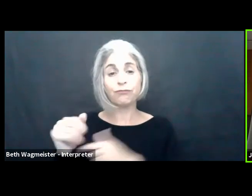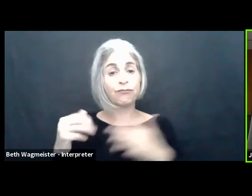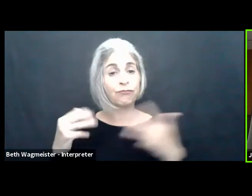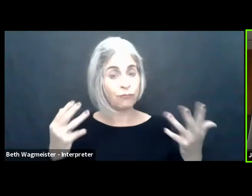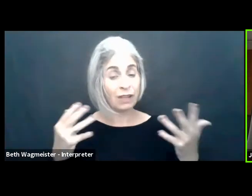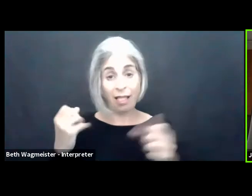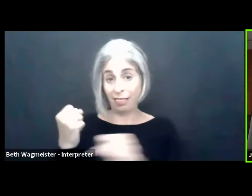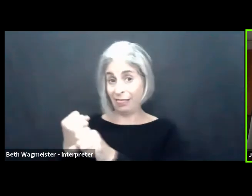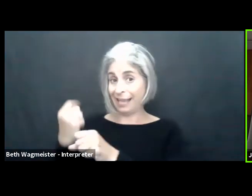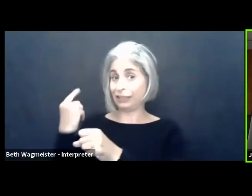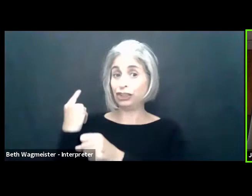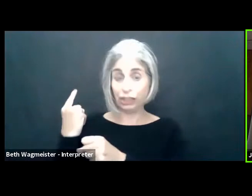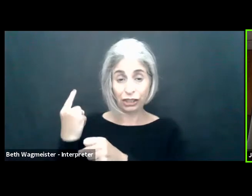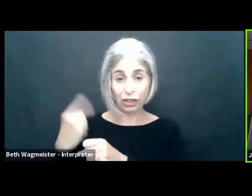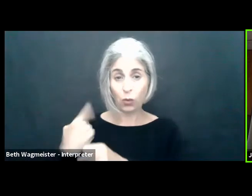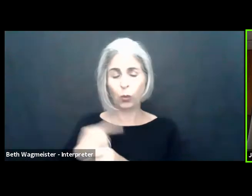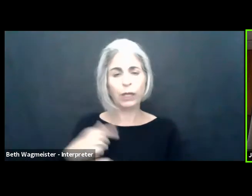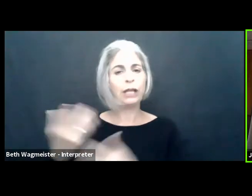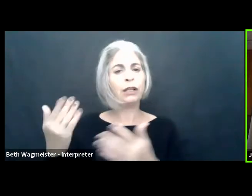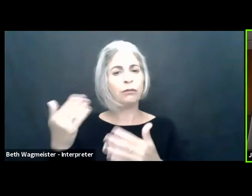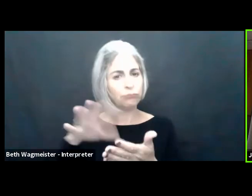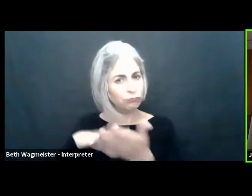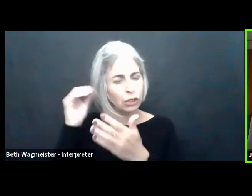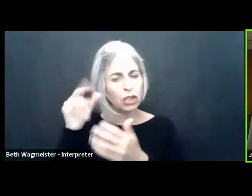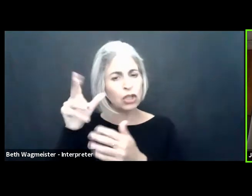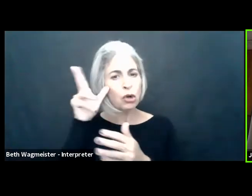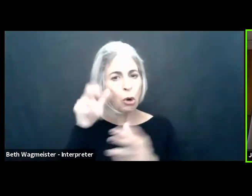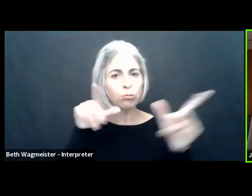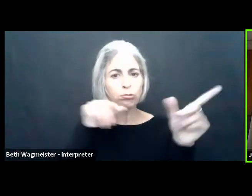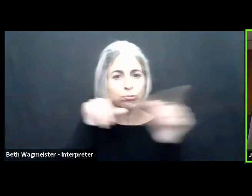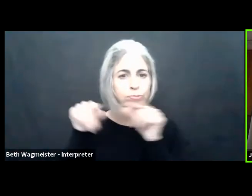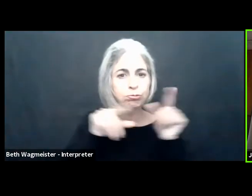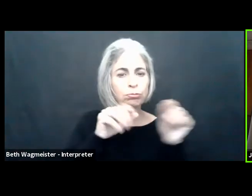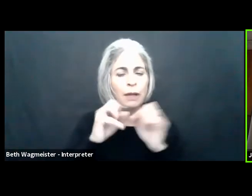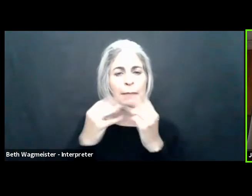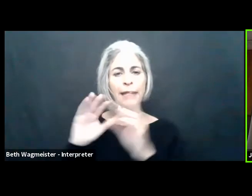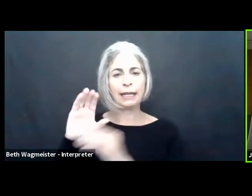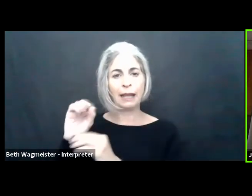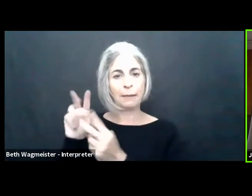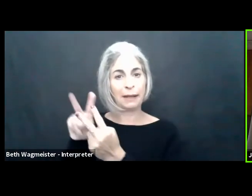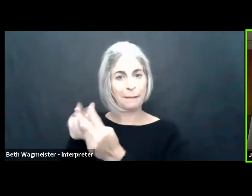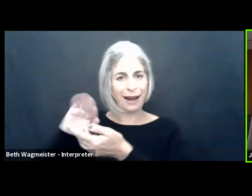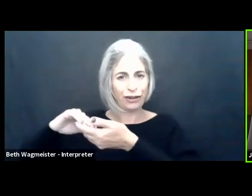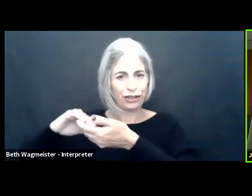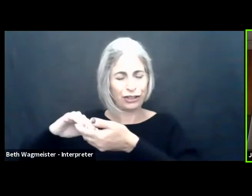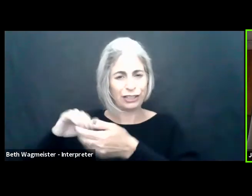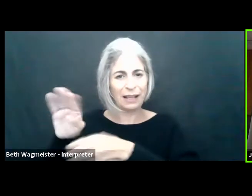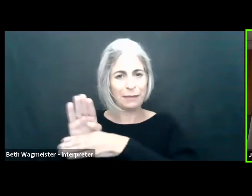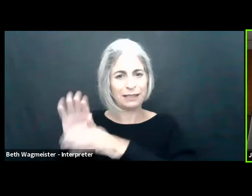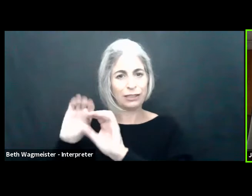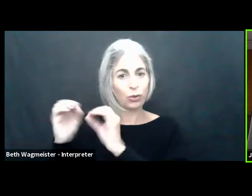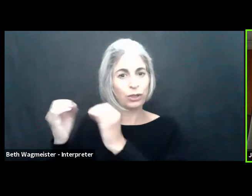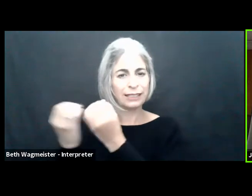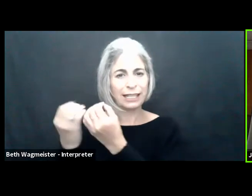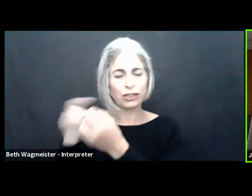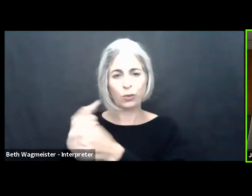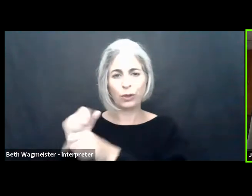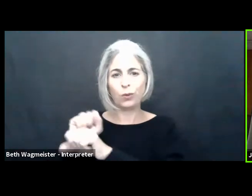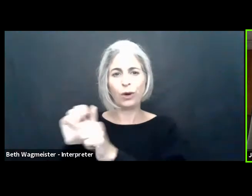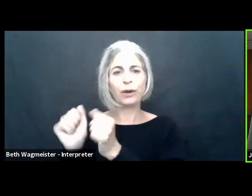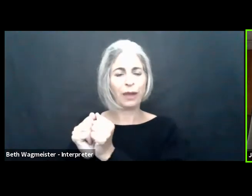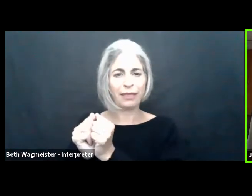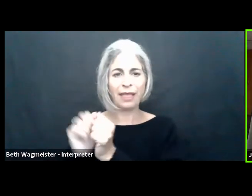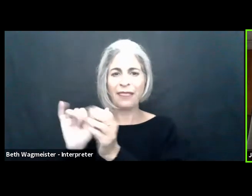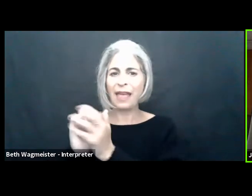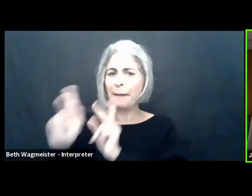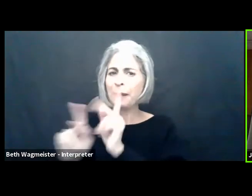year ago, we heard from many of our company partners, business organizations we work with, that